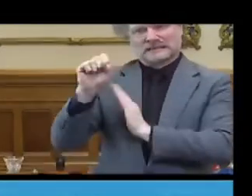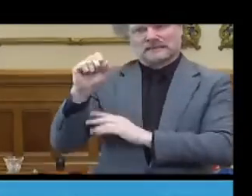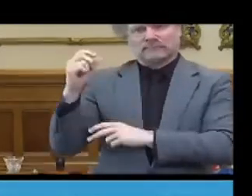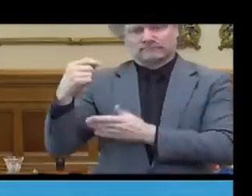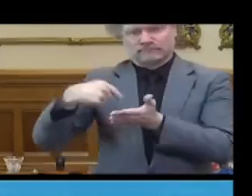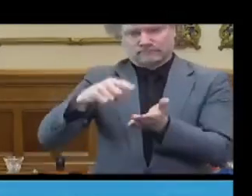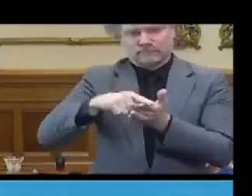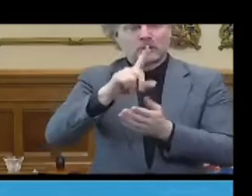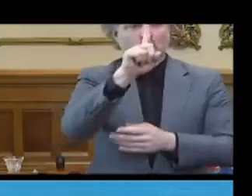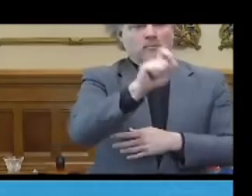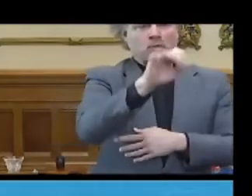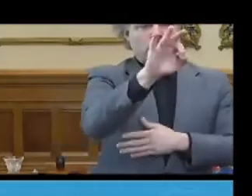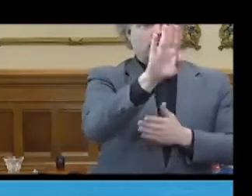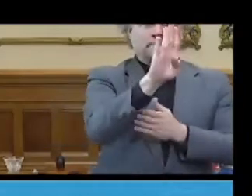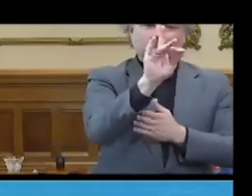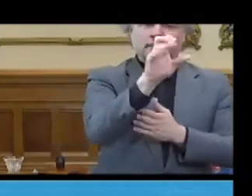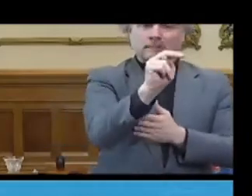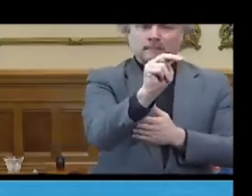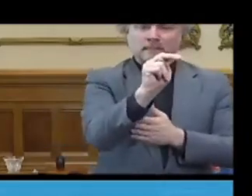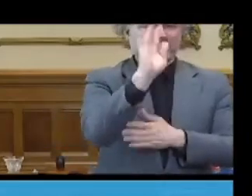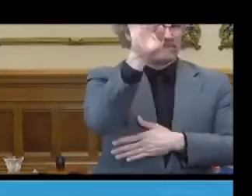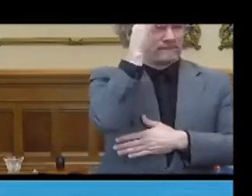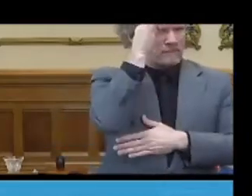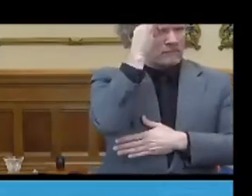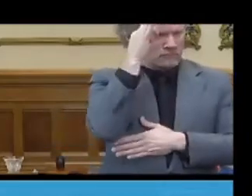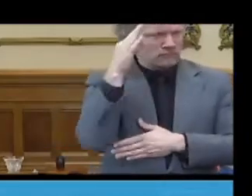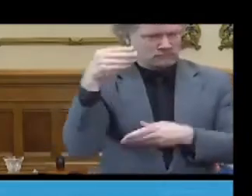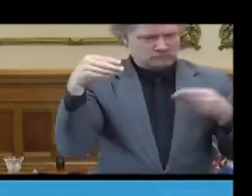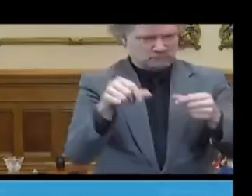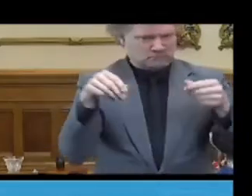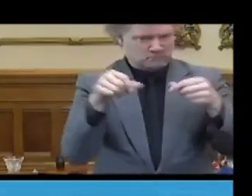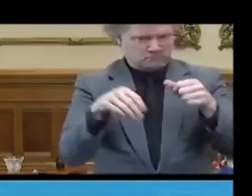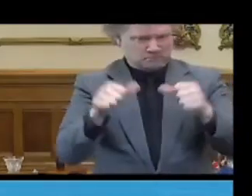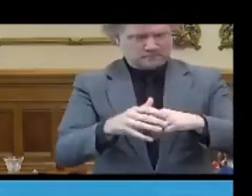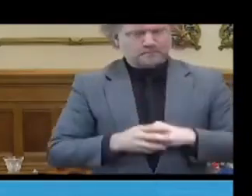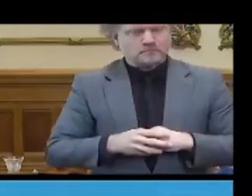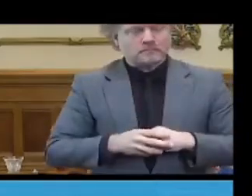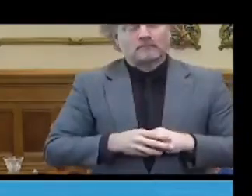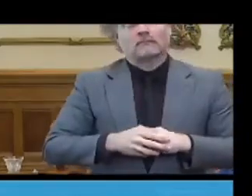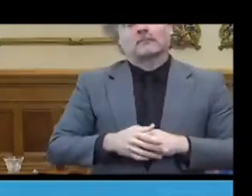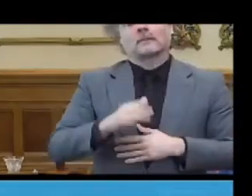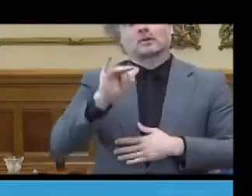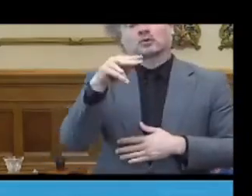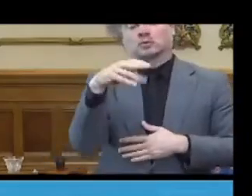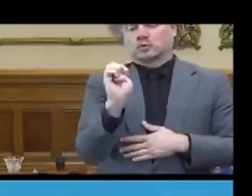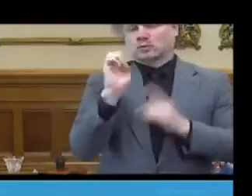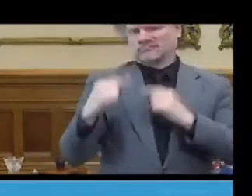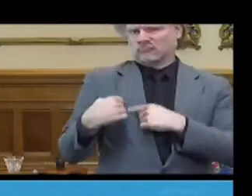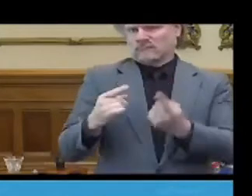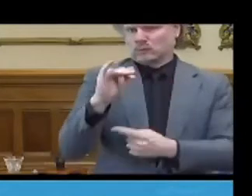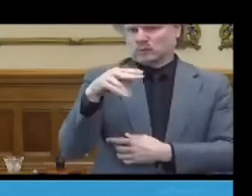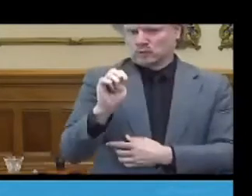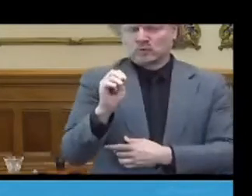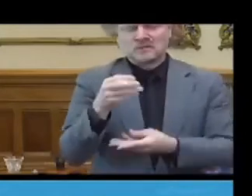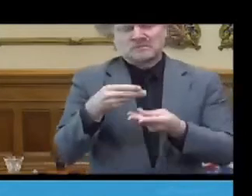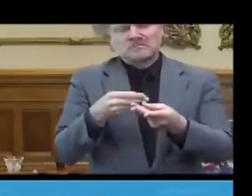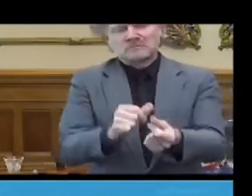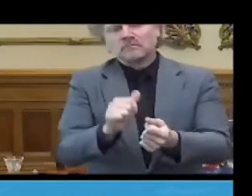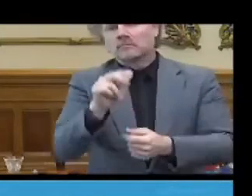about $1.9 billion in federal benefits. In June, so far, we've paid out